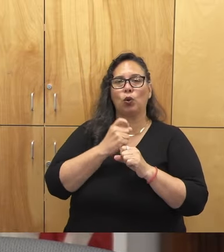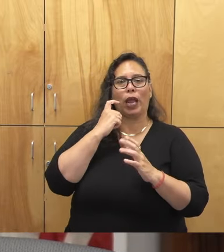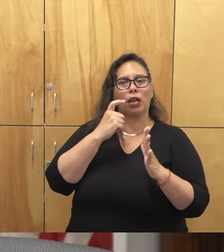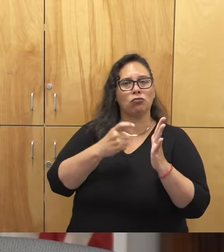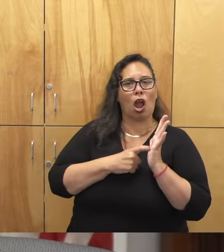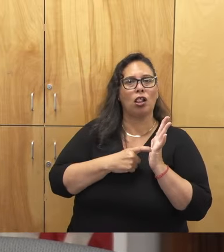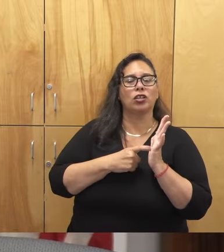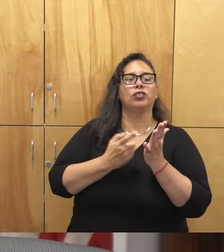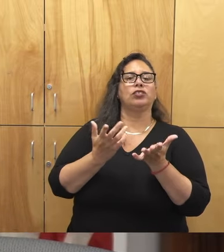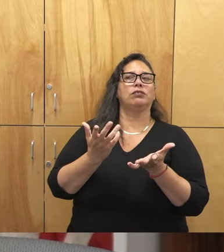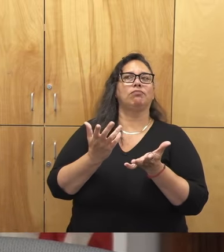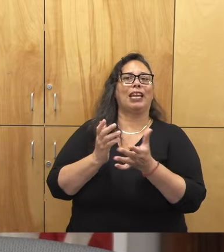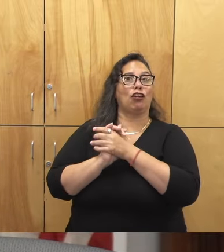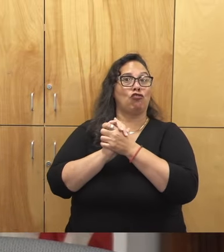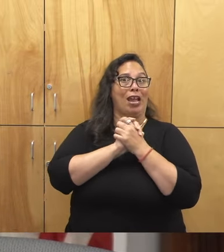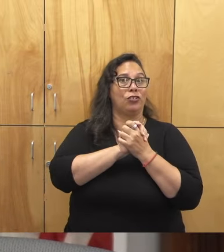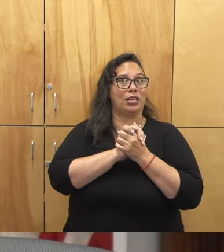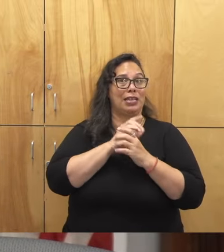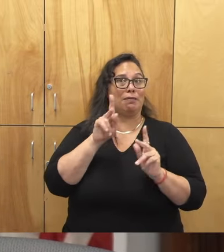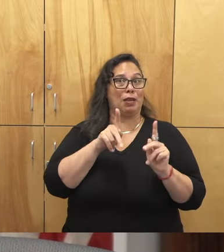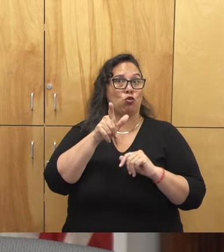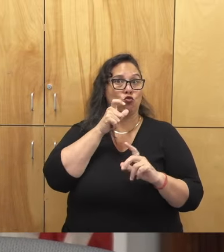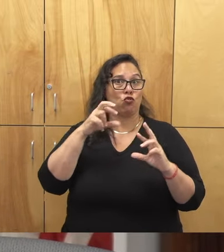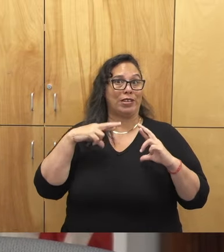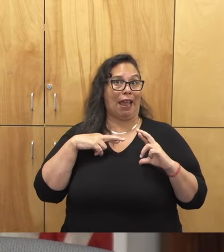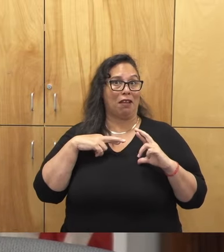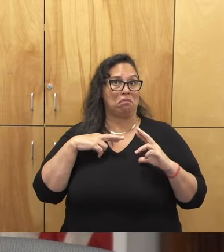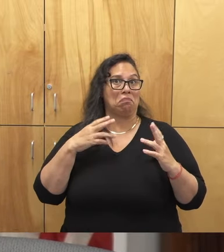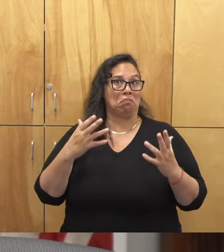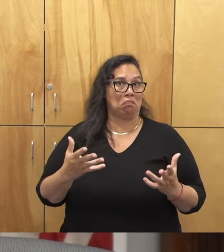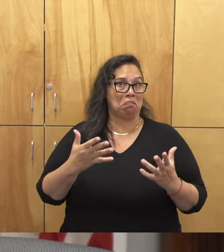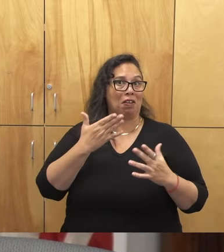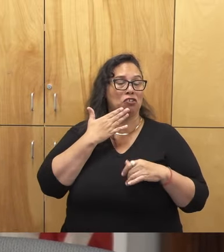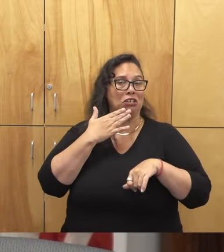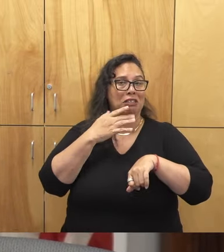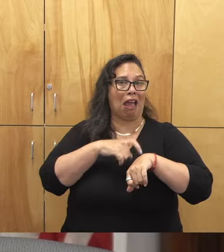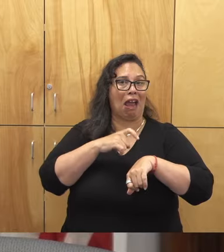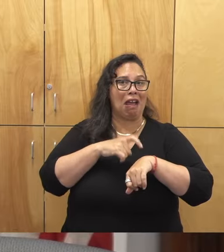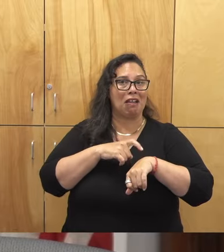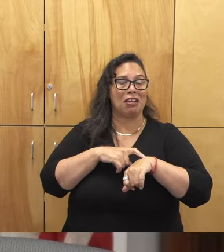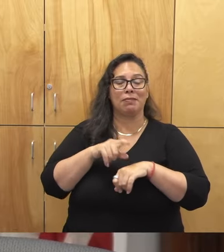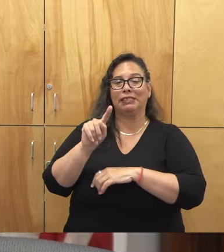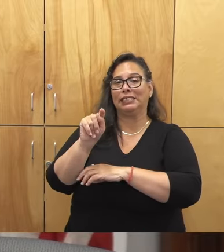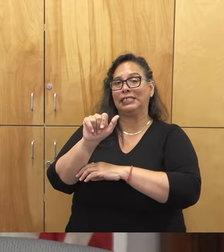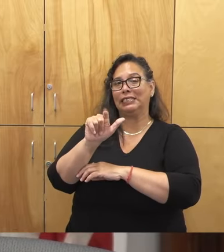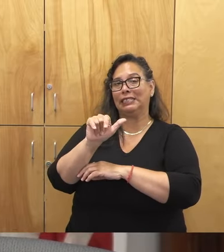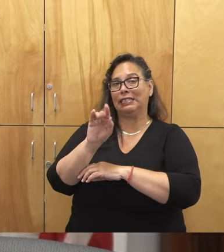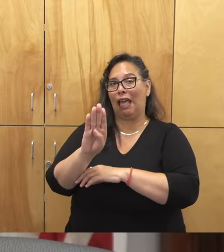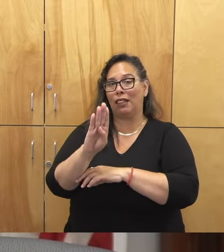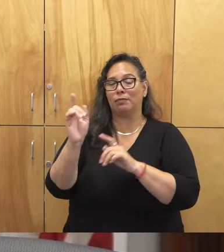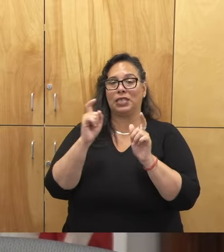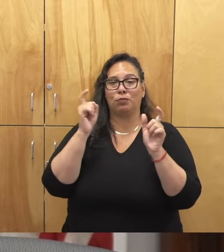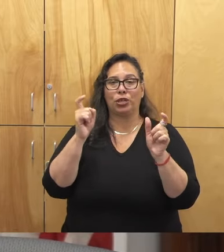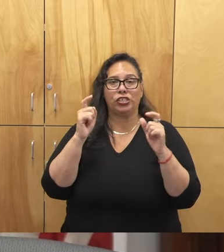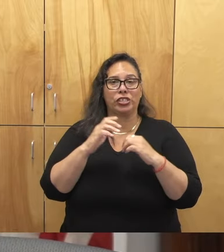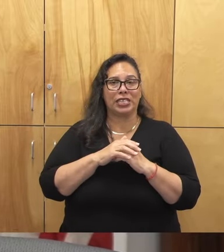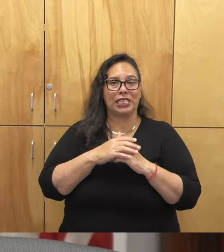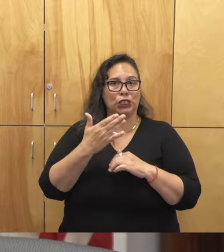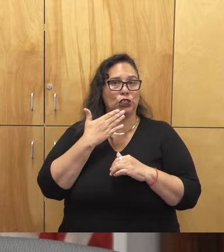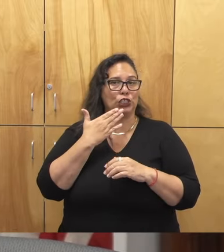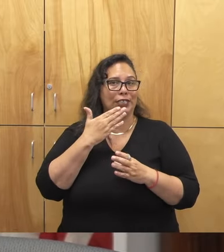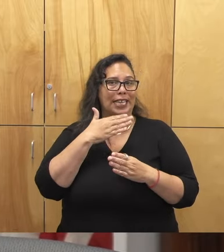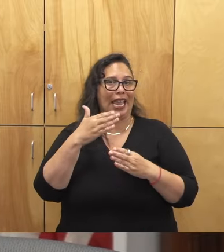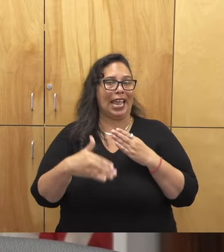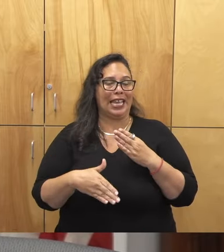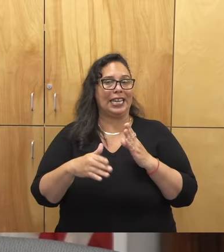congratulate retirees. We had a good time, right, at the Taub celebration, and it's always good to end in